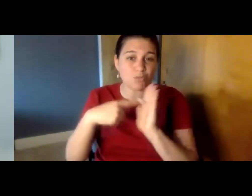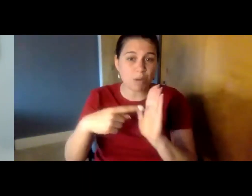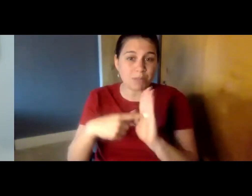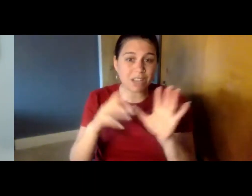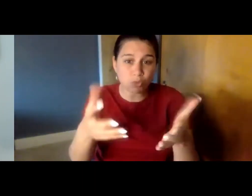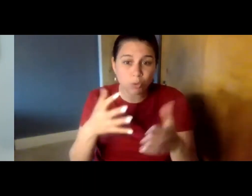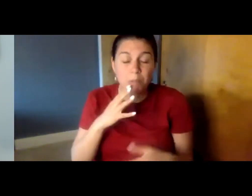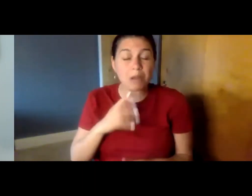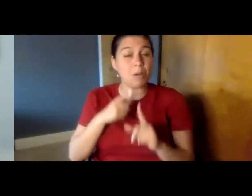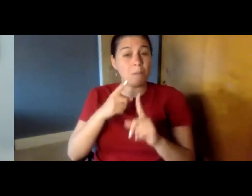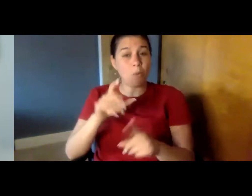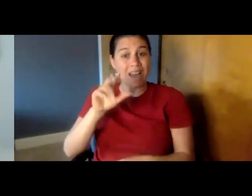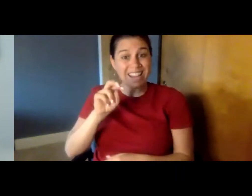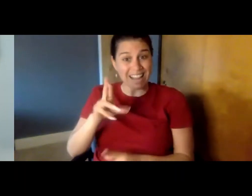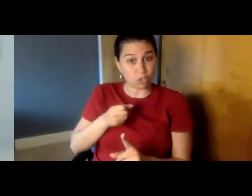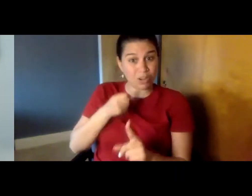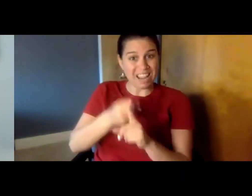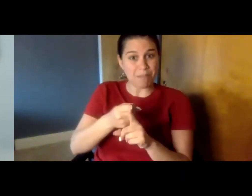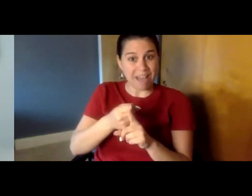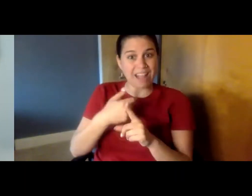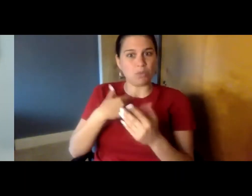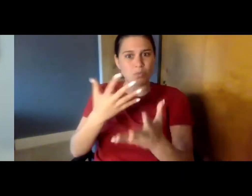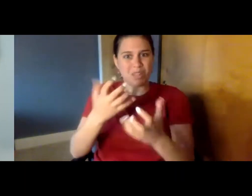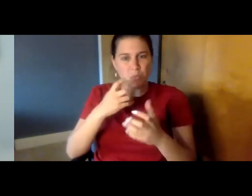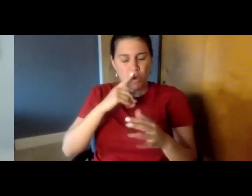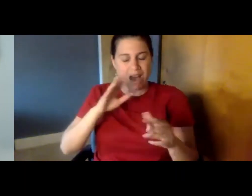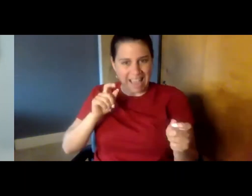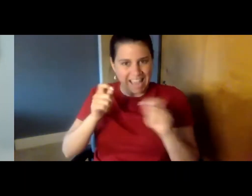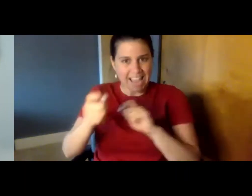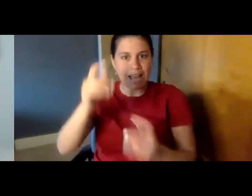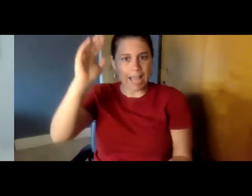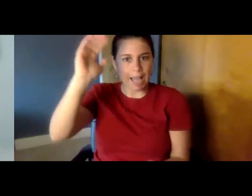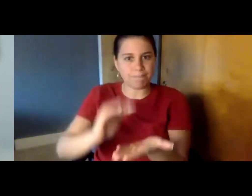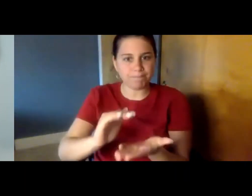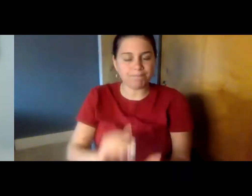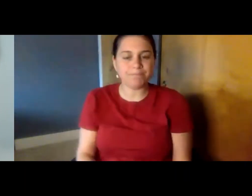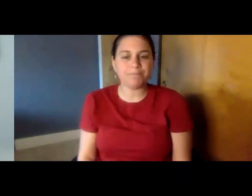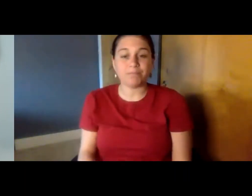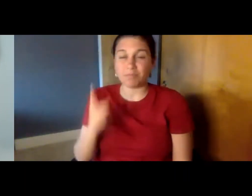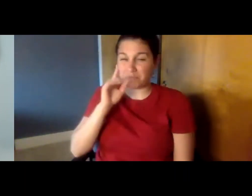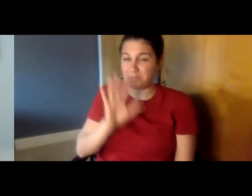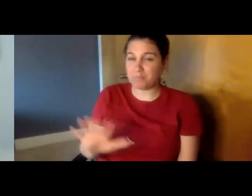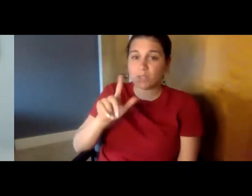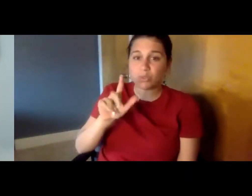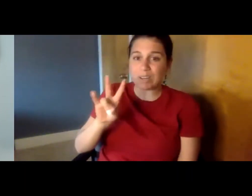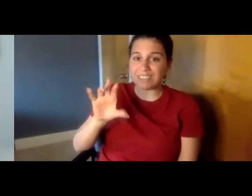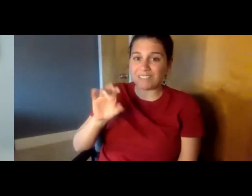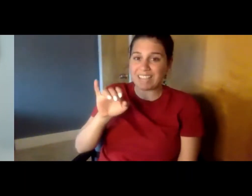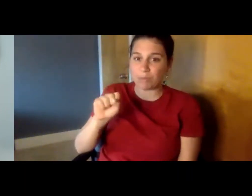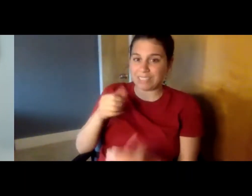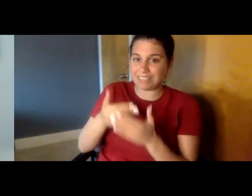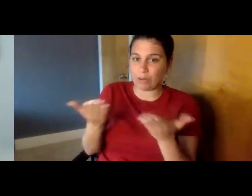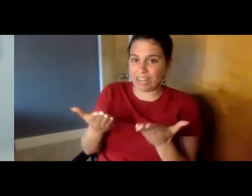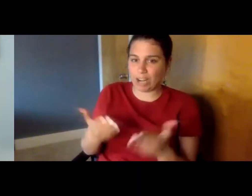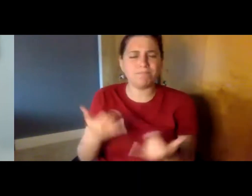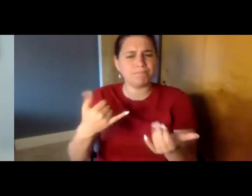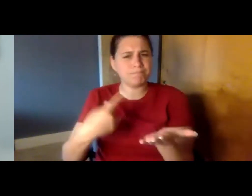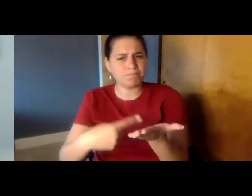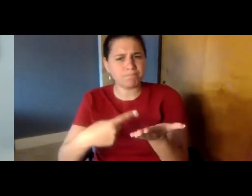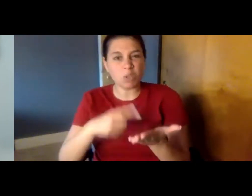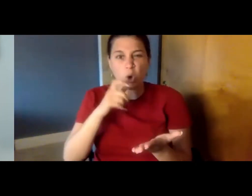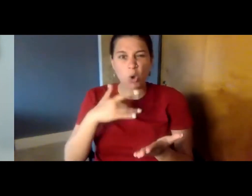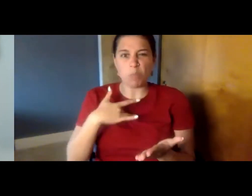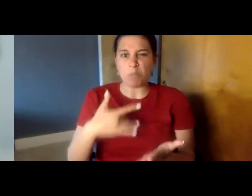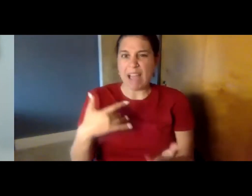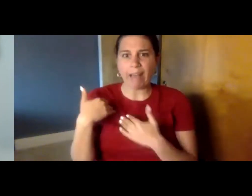cancer impact across our 27-county catchment area. This month's discussion will focus on who bears the burden of cancer